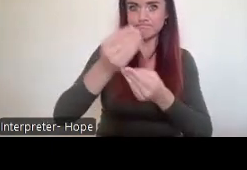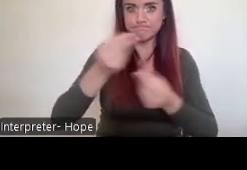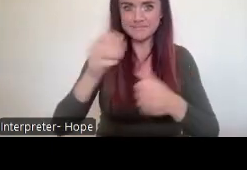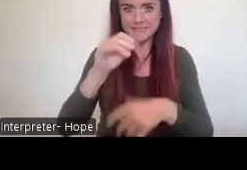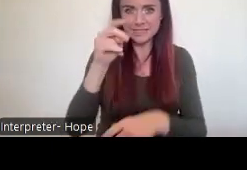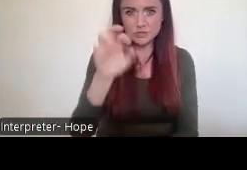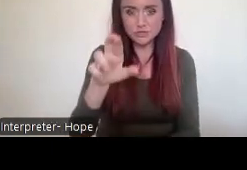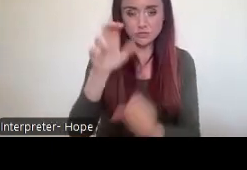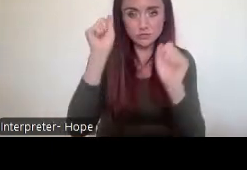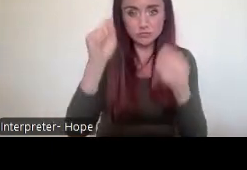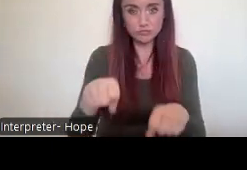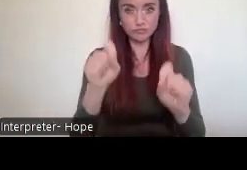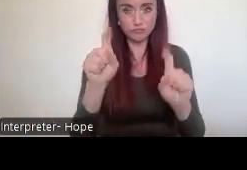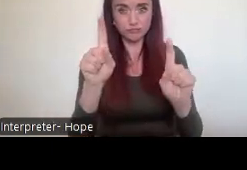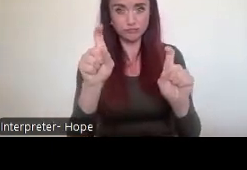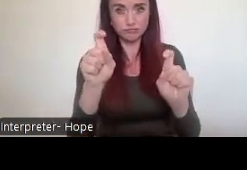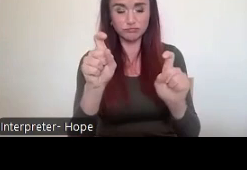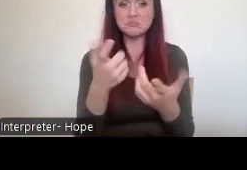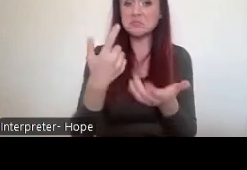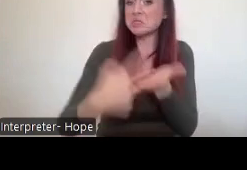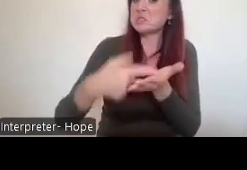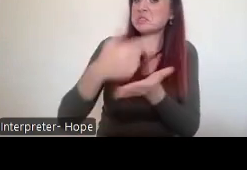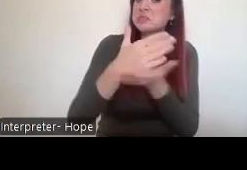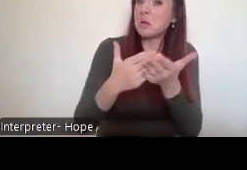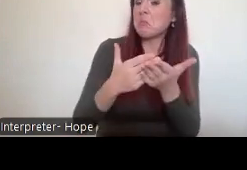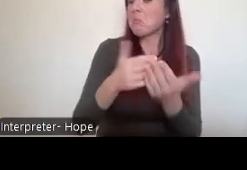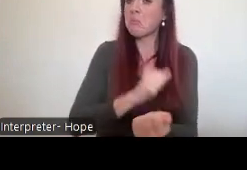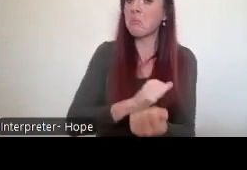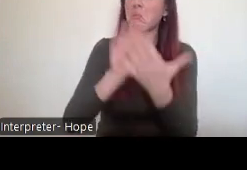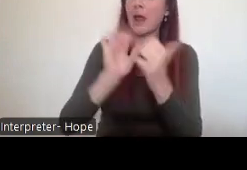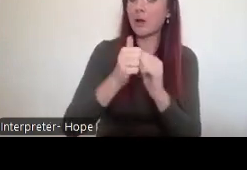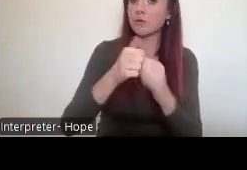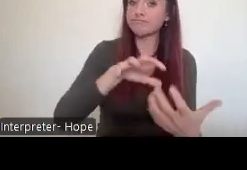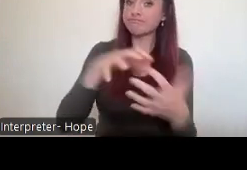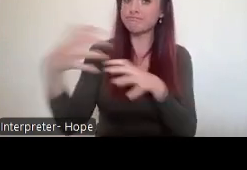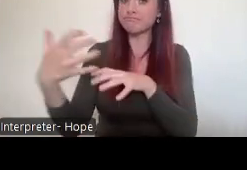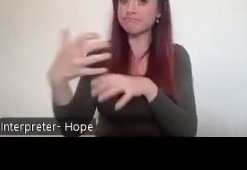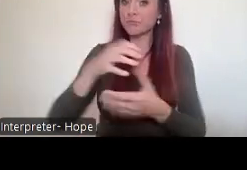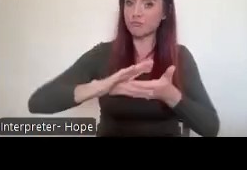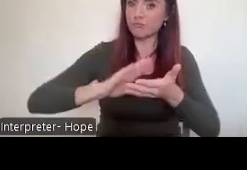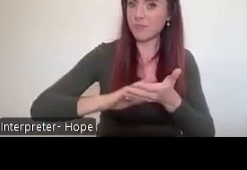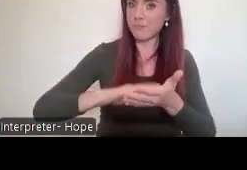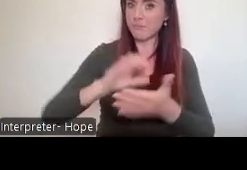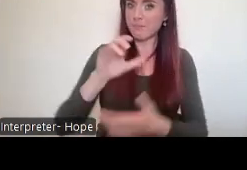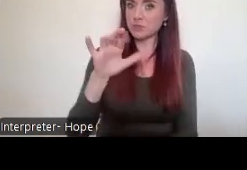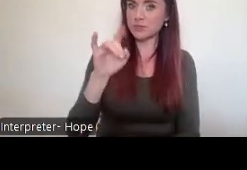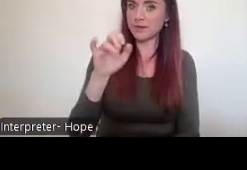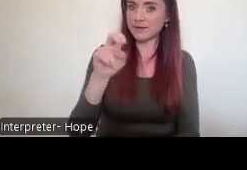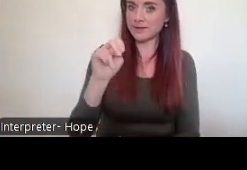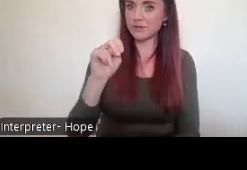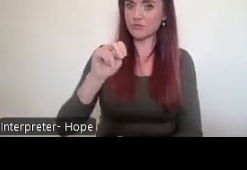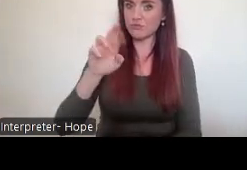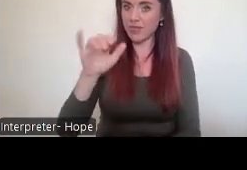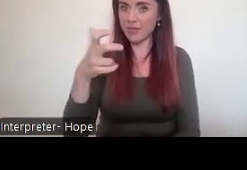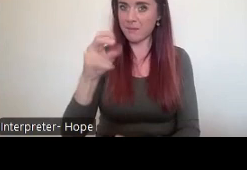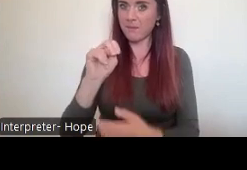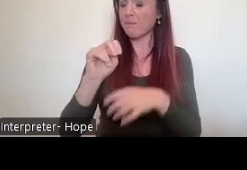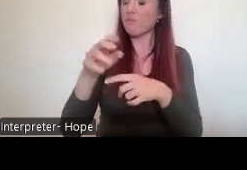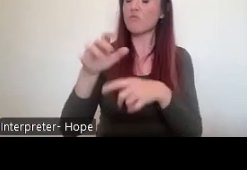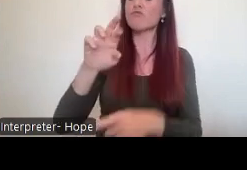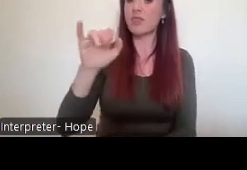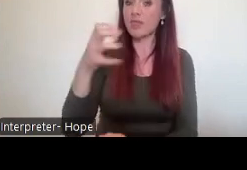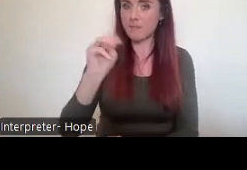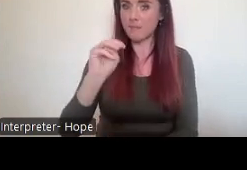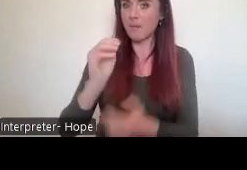discussed about some ways to disrupt our circadian rhythms, and mostly related to our behavior